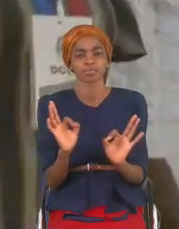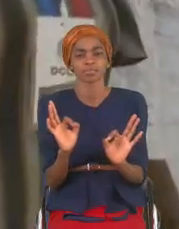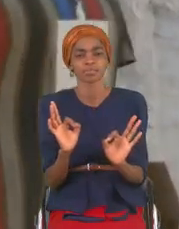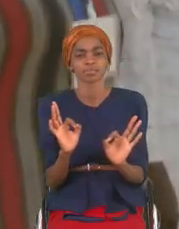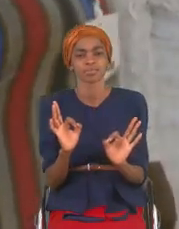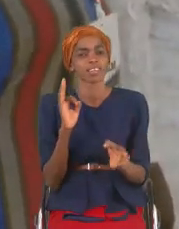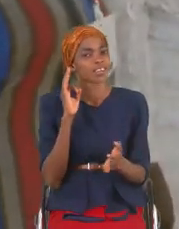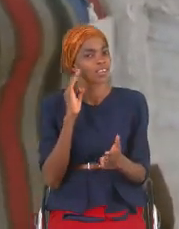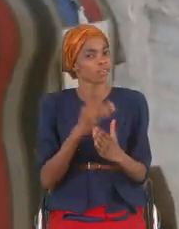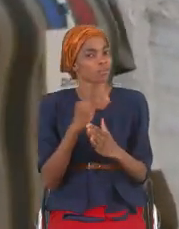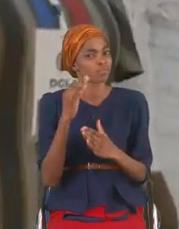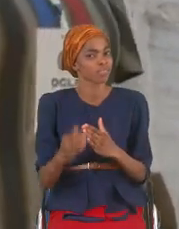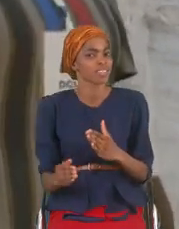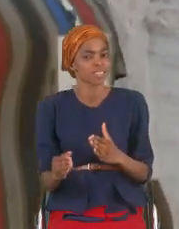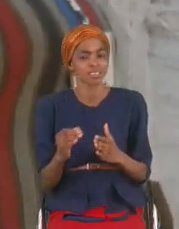total freedom